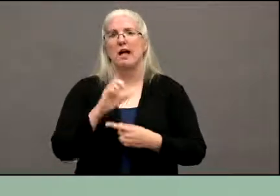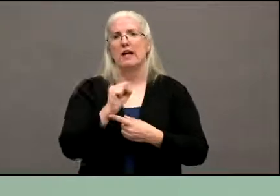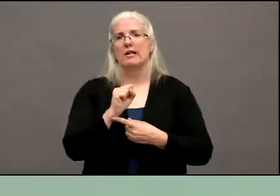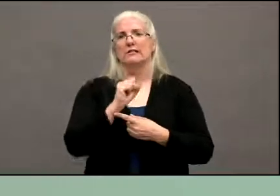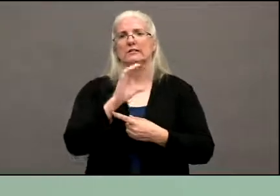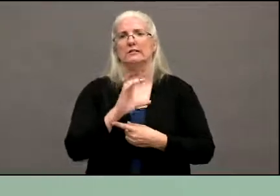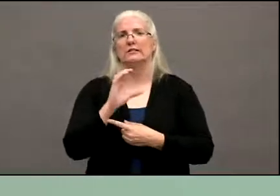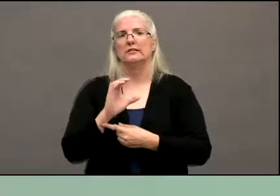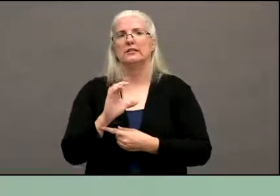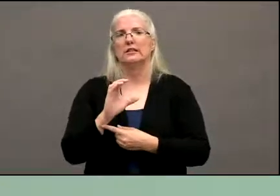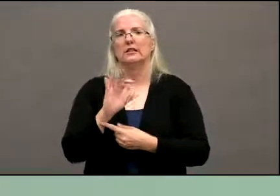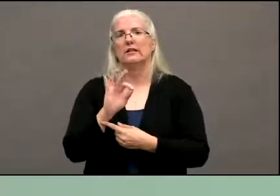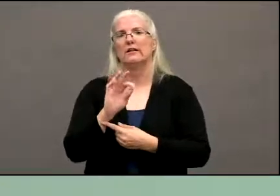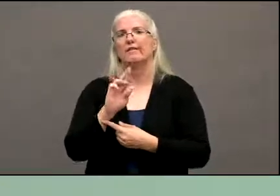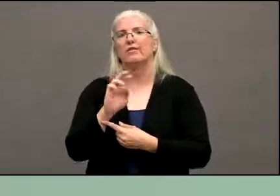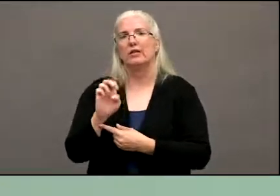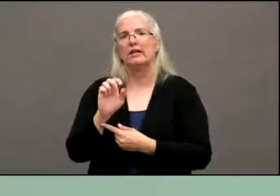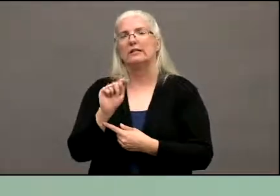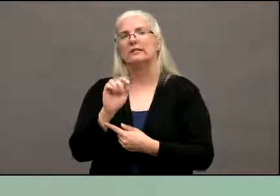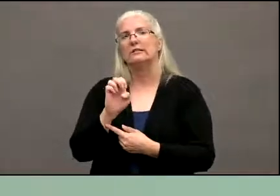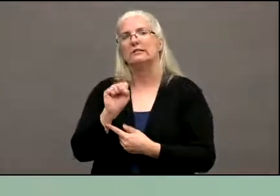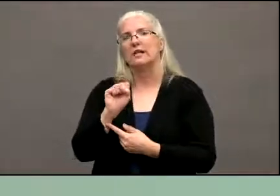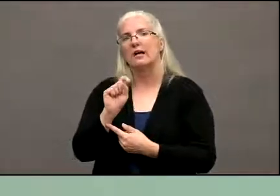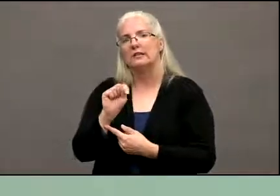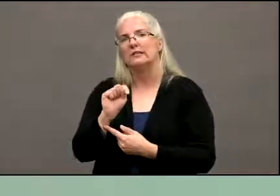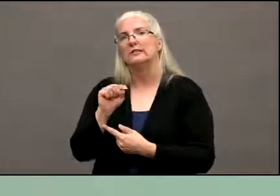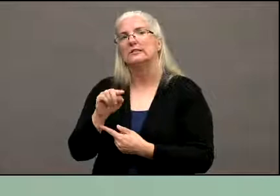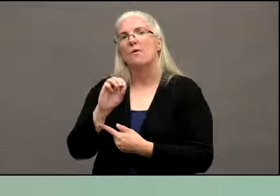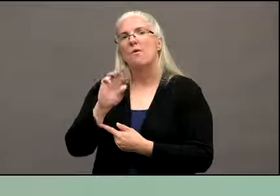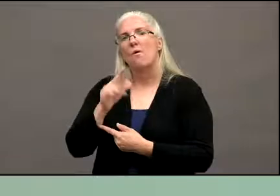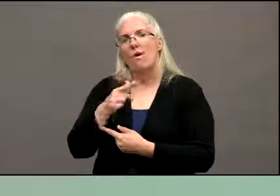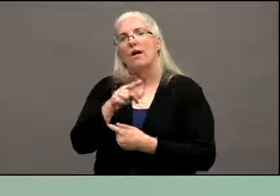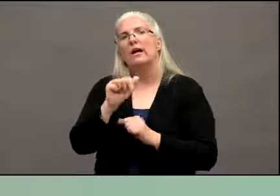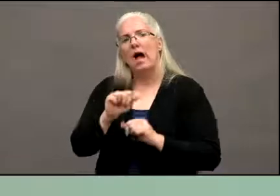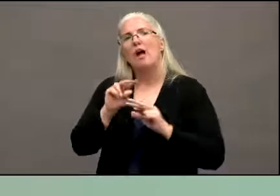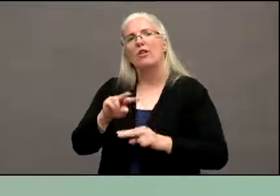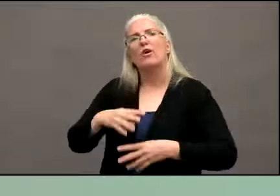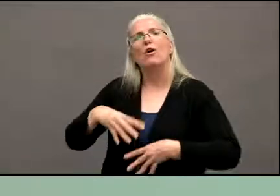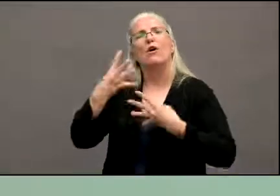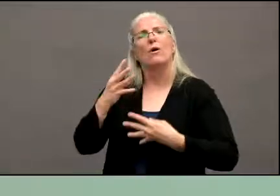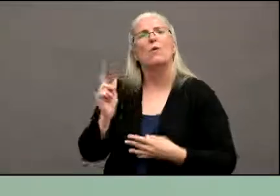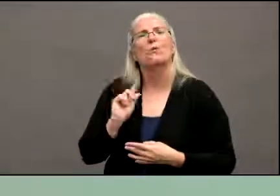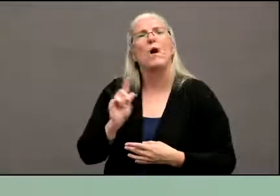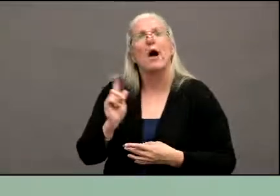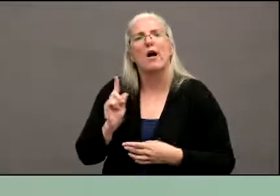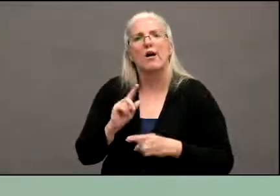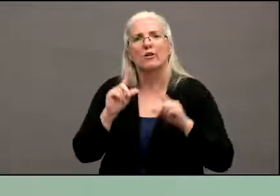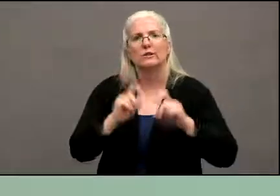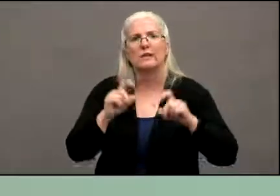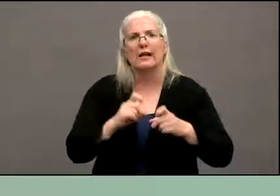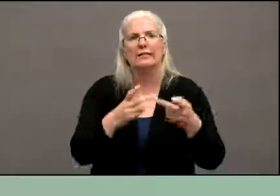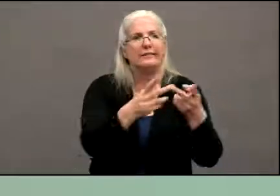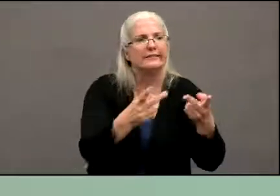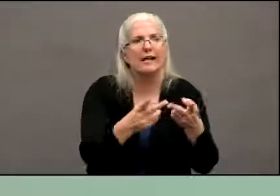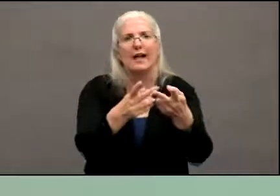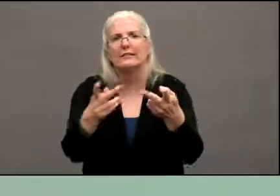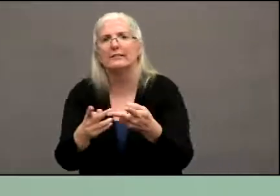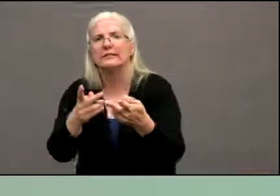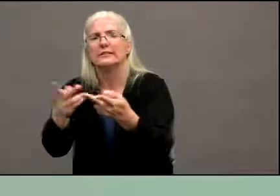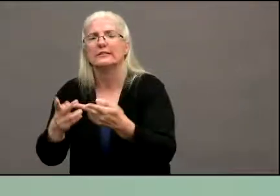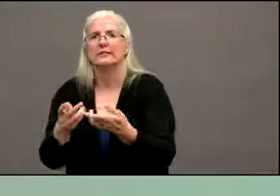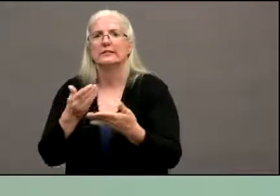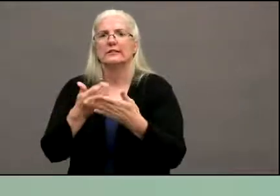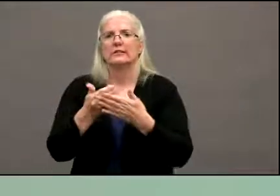SECfreetest.org is where you can find all of our testing resources. We have the Fairgrounds testing site, which can accommodate up to